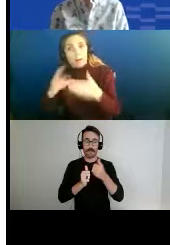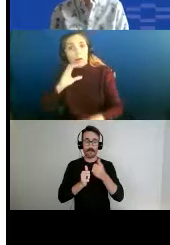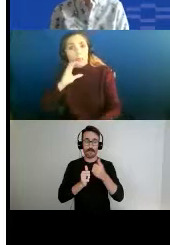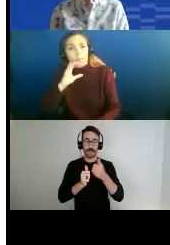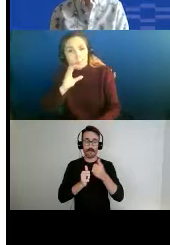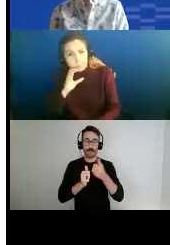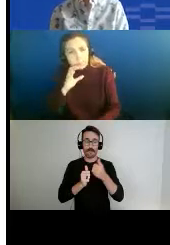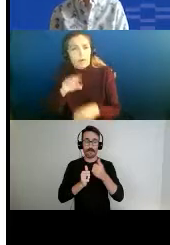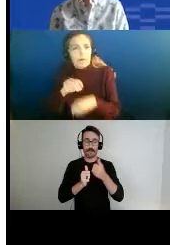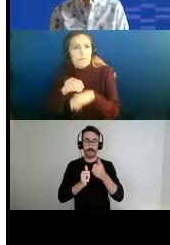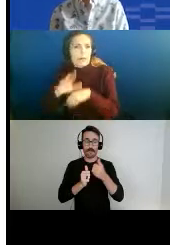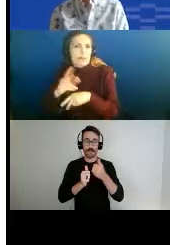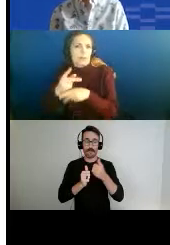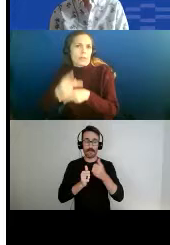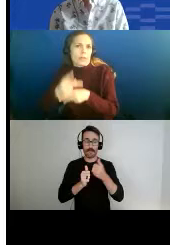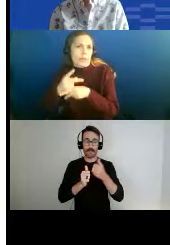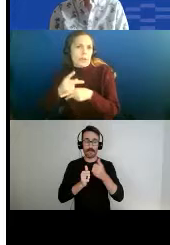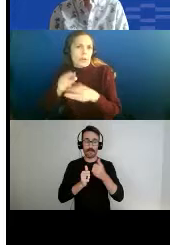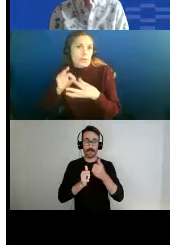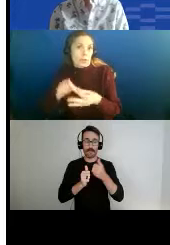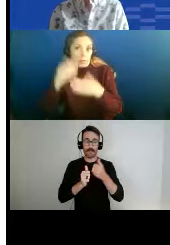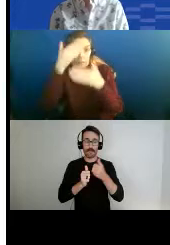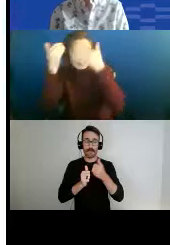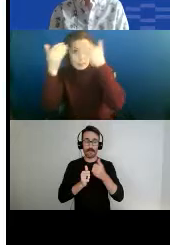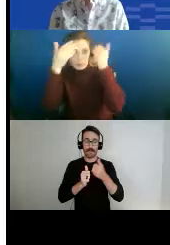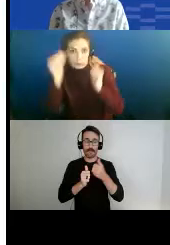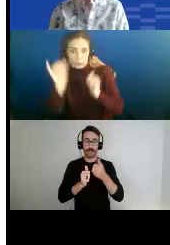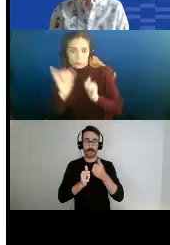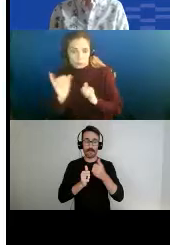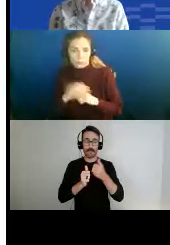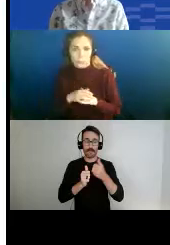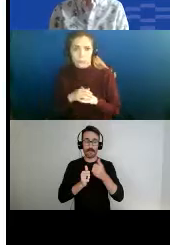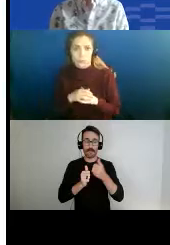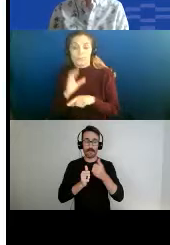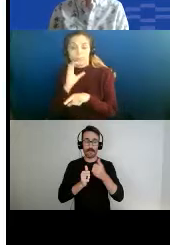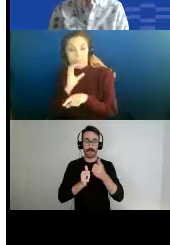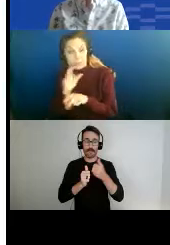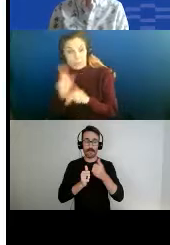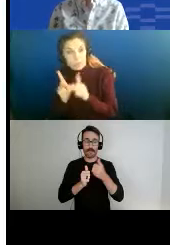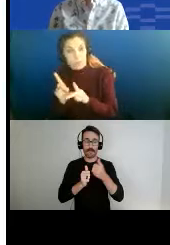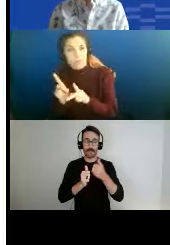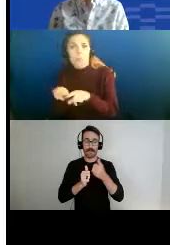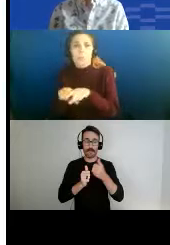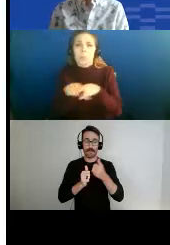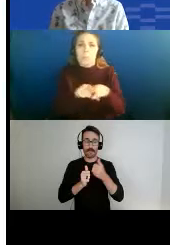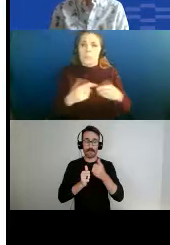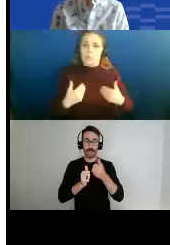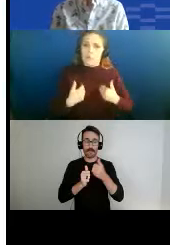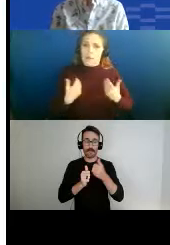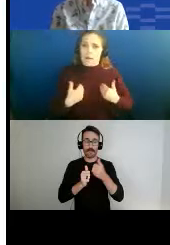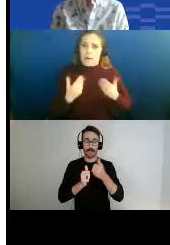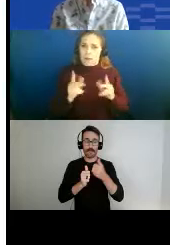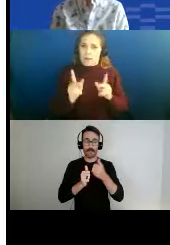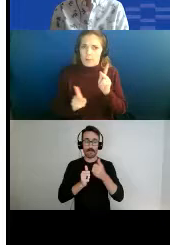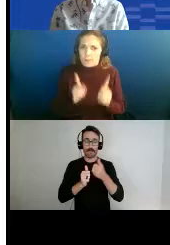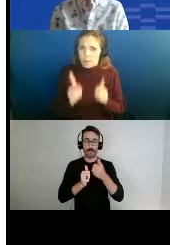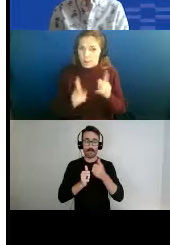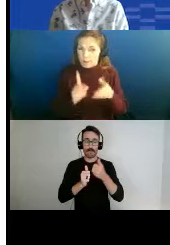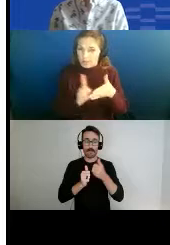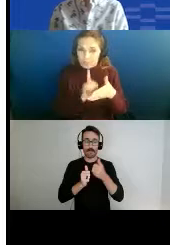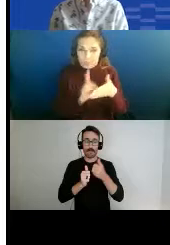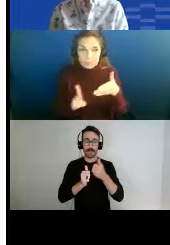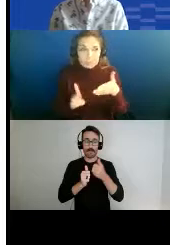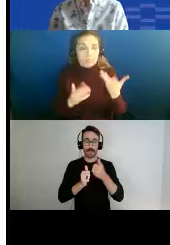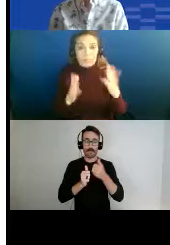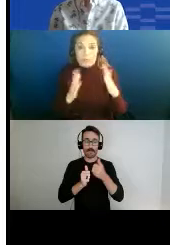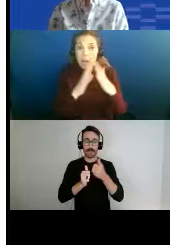people of different backgrounds today. People may have also experienced employment and housing discrimination, mattering for